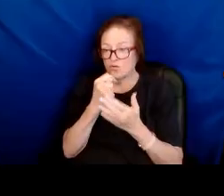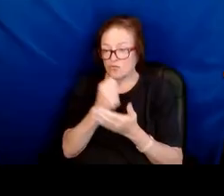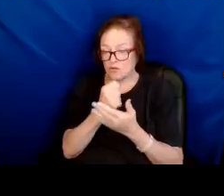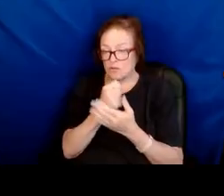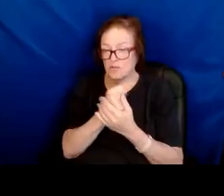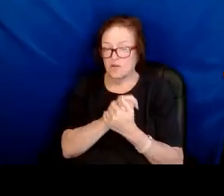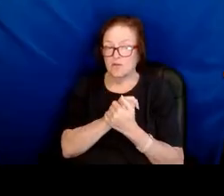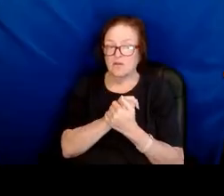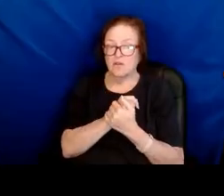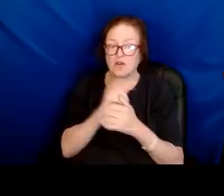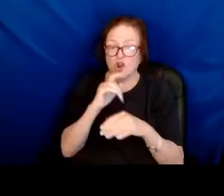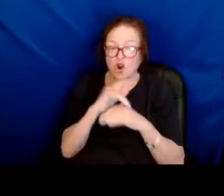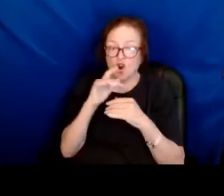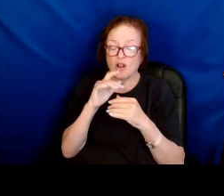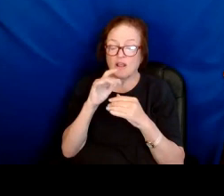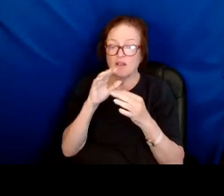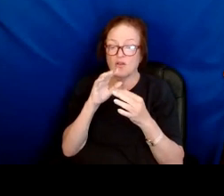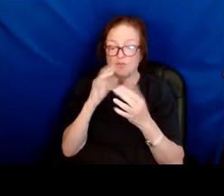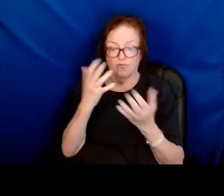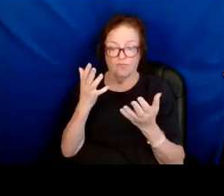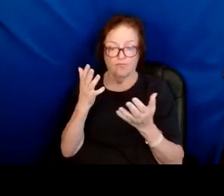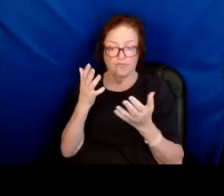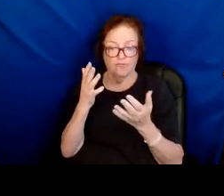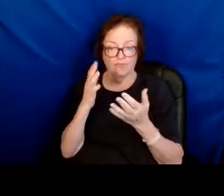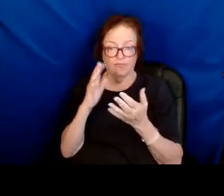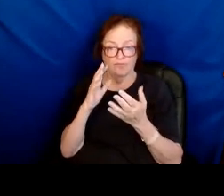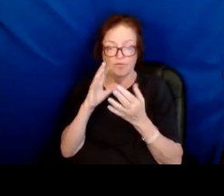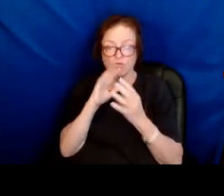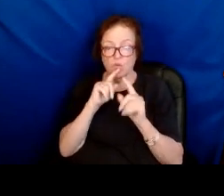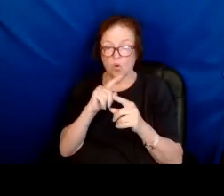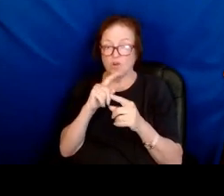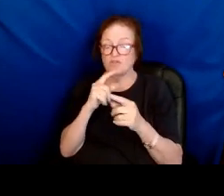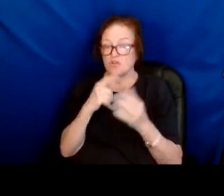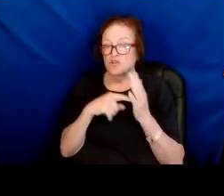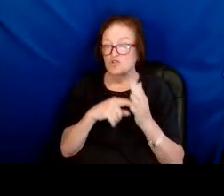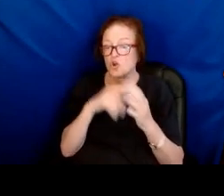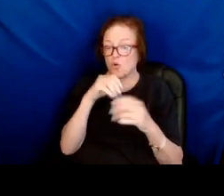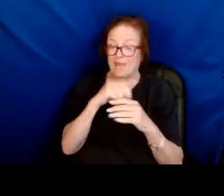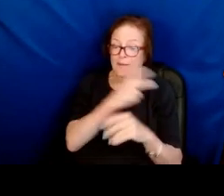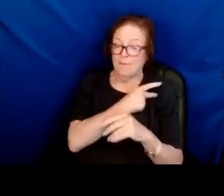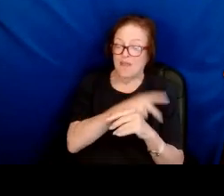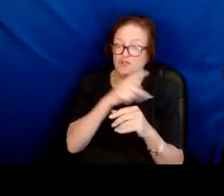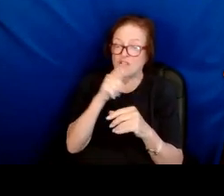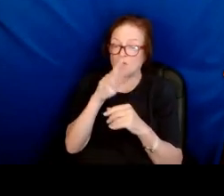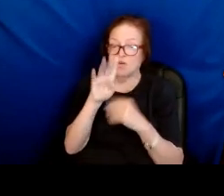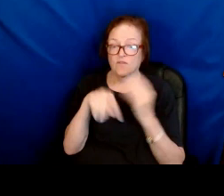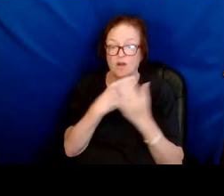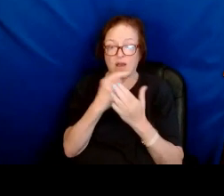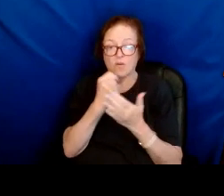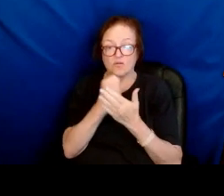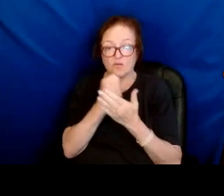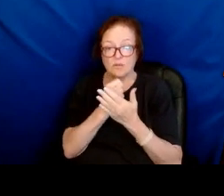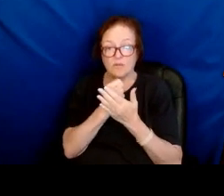Earlier versions of the SAMHSA data combined the inpatient and other 24-hour residential treatment so that we can't